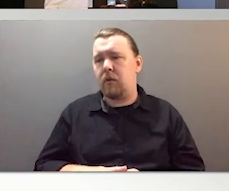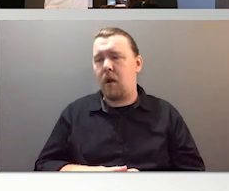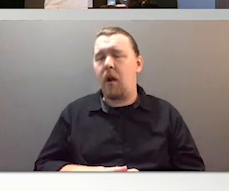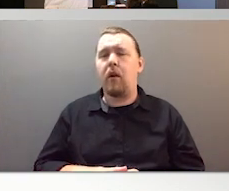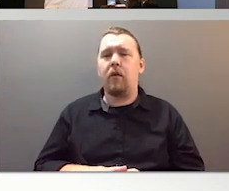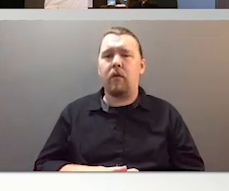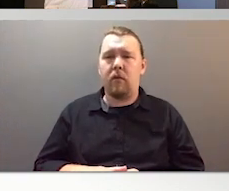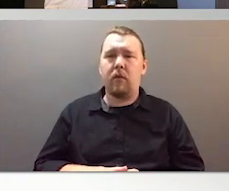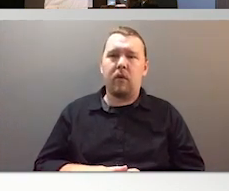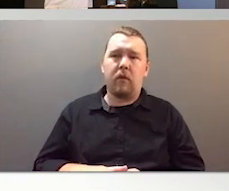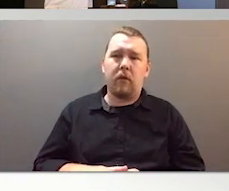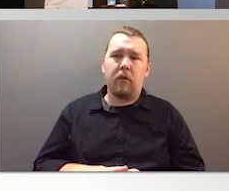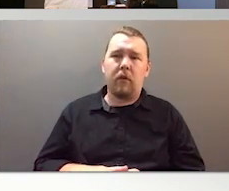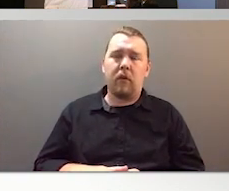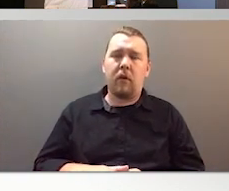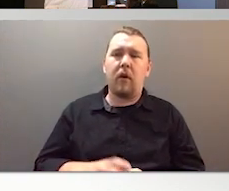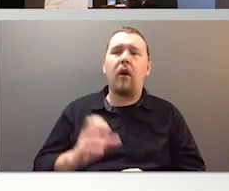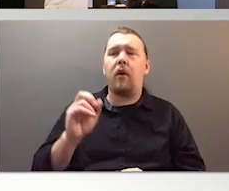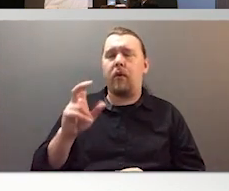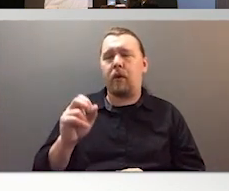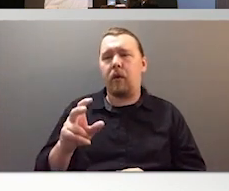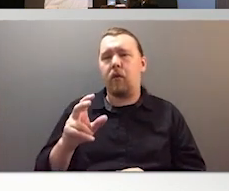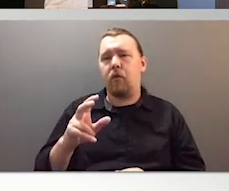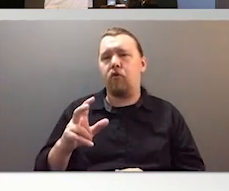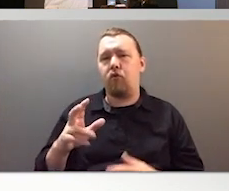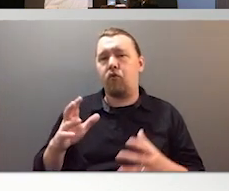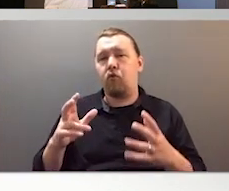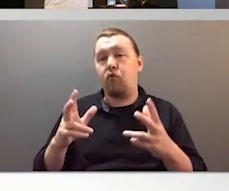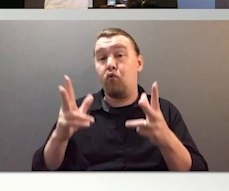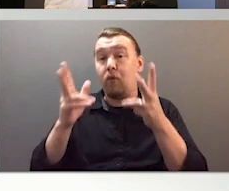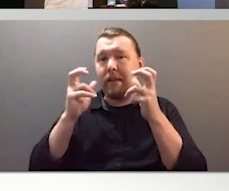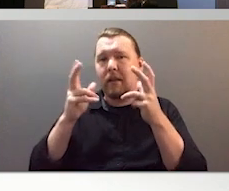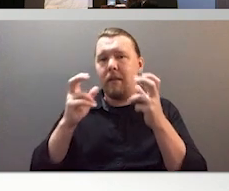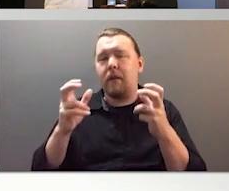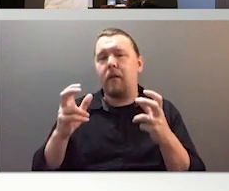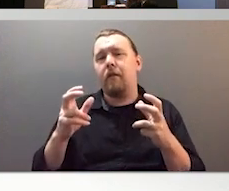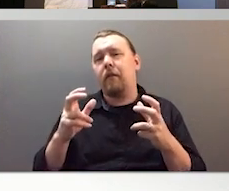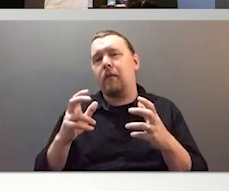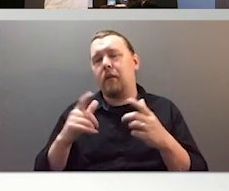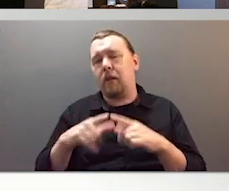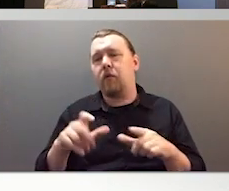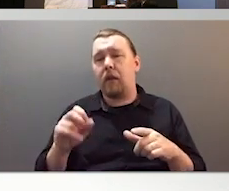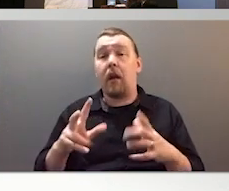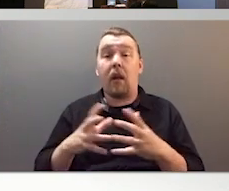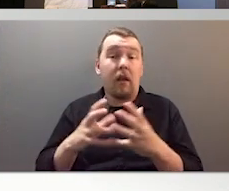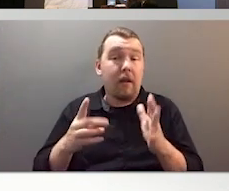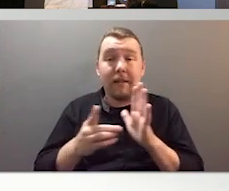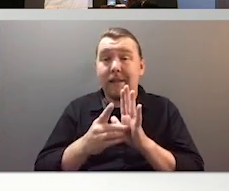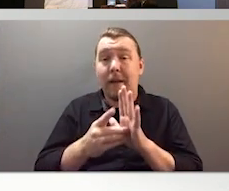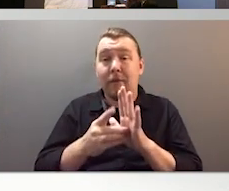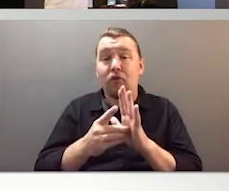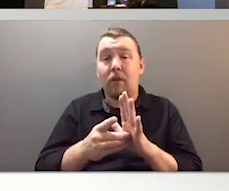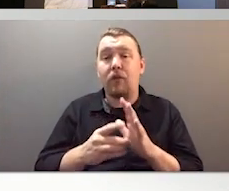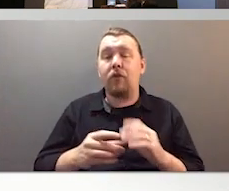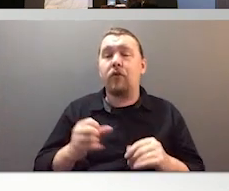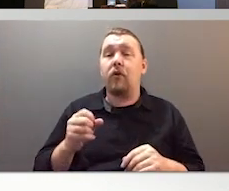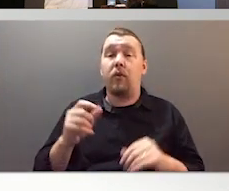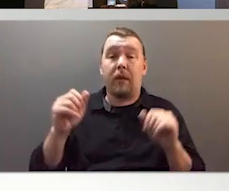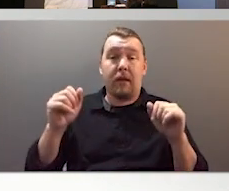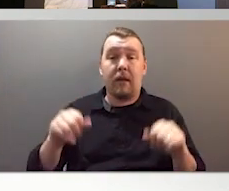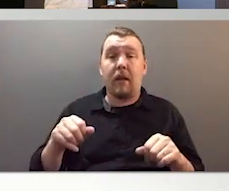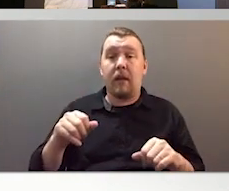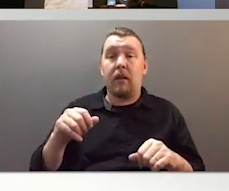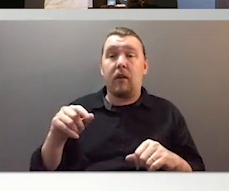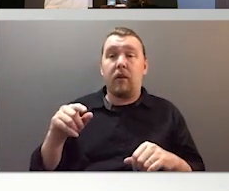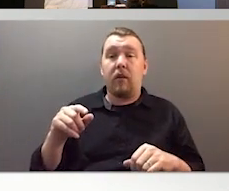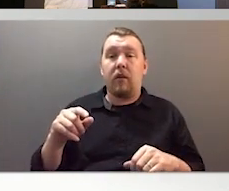So can you, even if you can't follow my auditory command and all they're hearing is want, want, want, want, want, can they imitate what I'm doing?